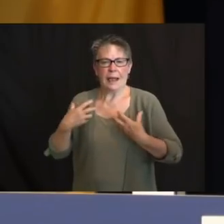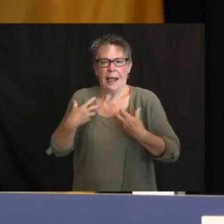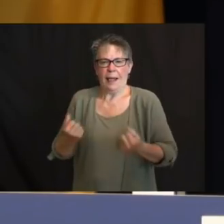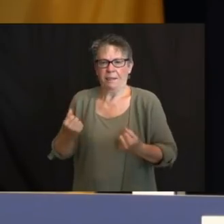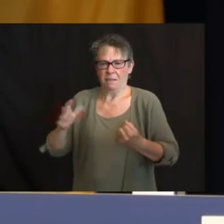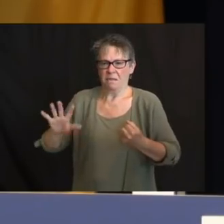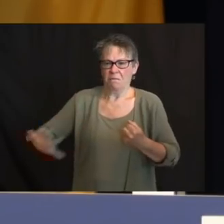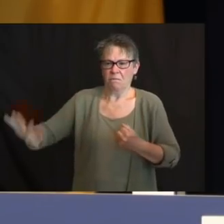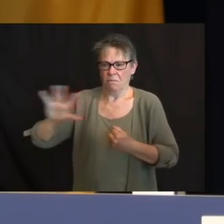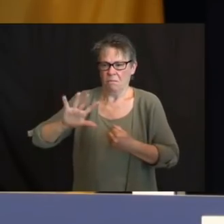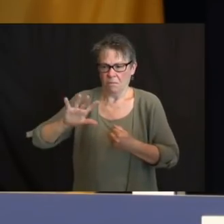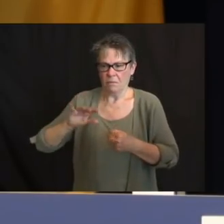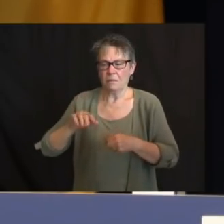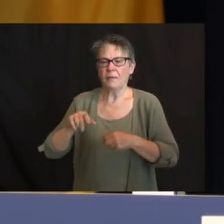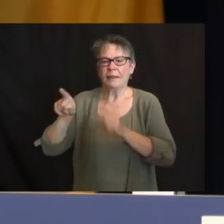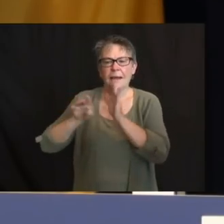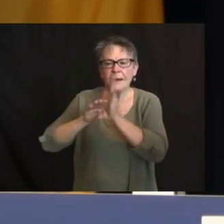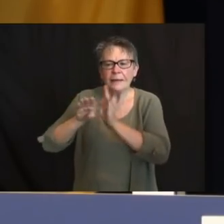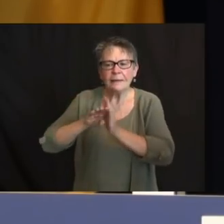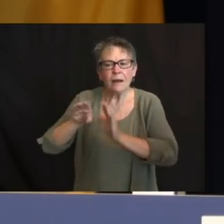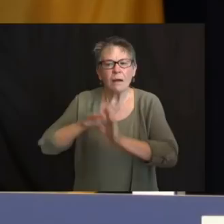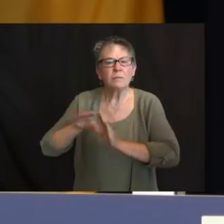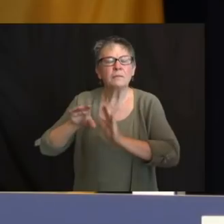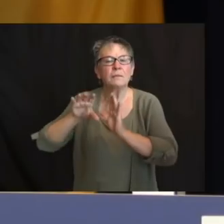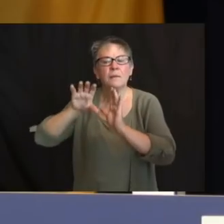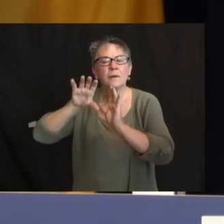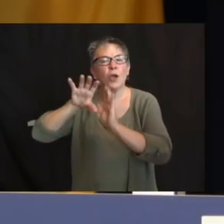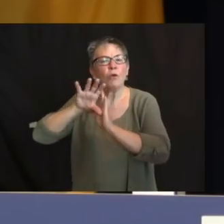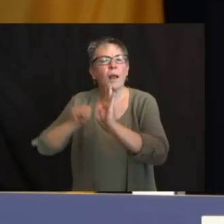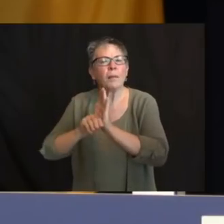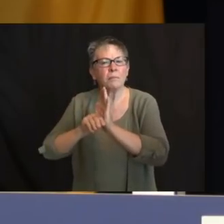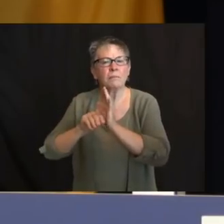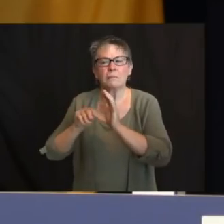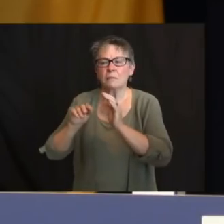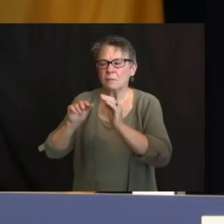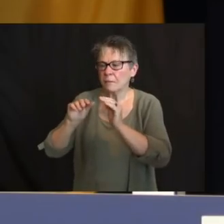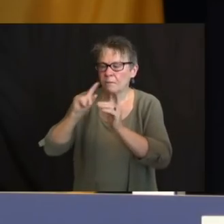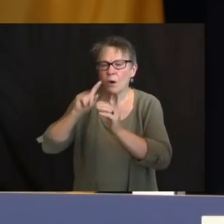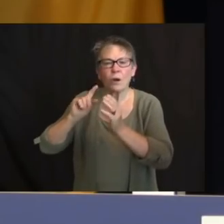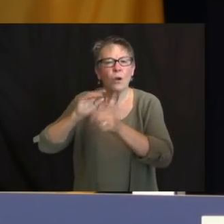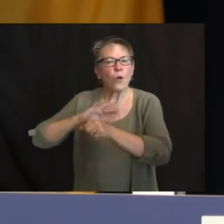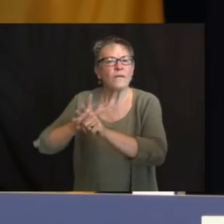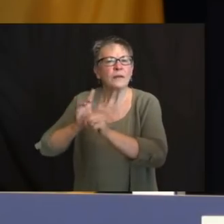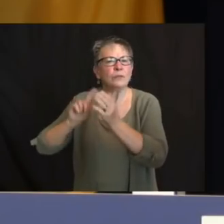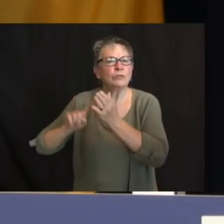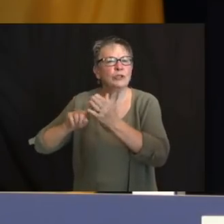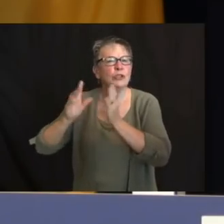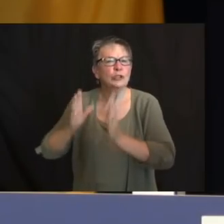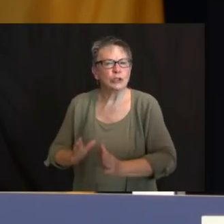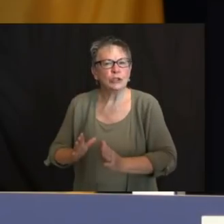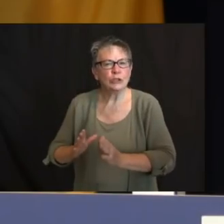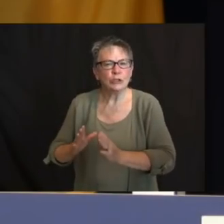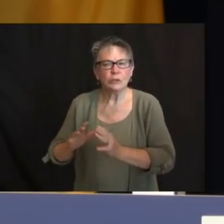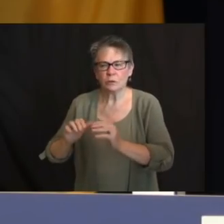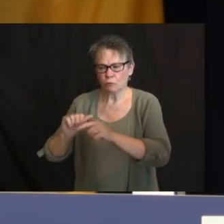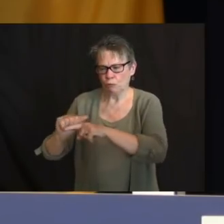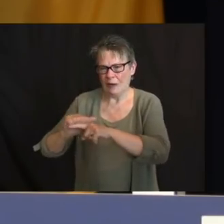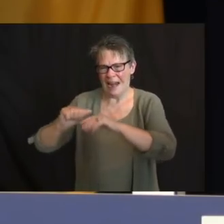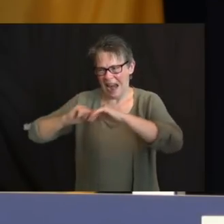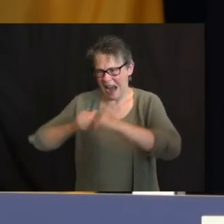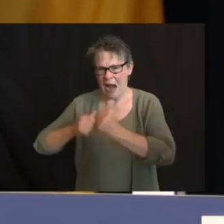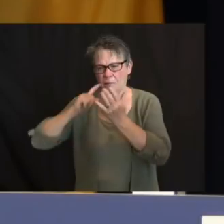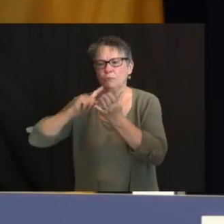tenets of social justice and health equity. Training will include cultural sensitivity, cultural bias,